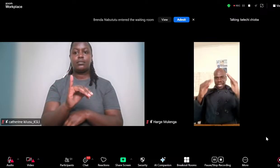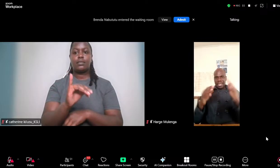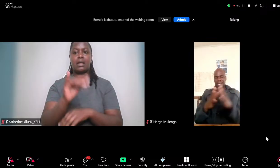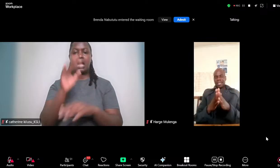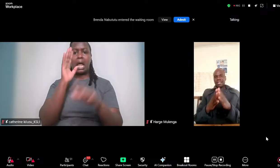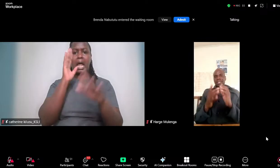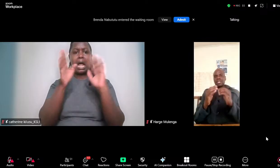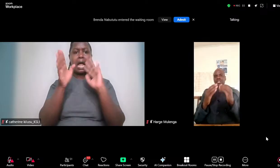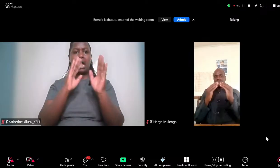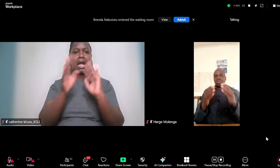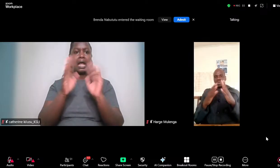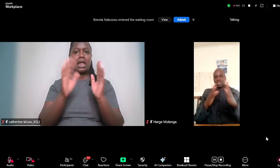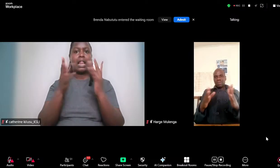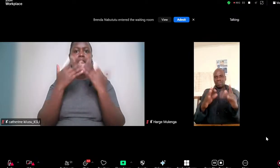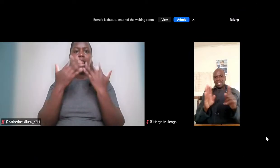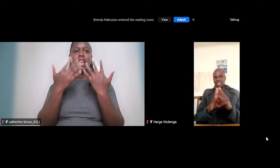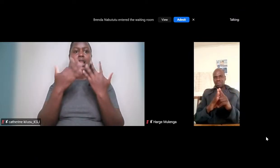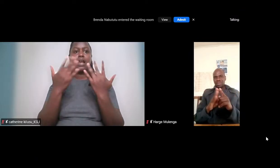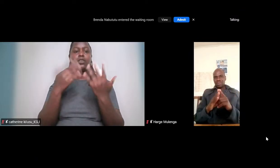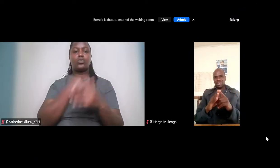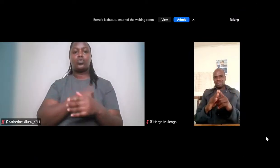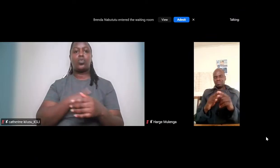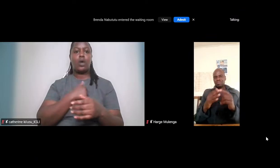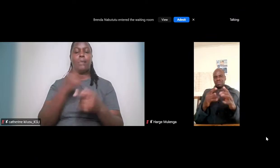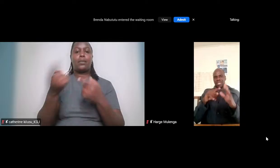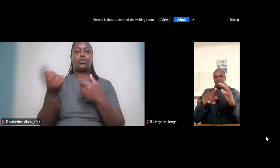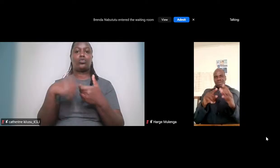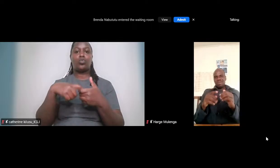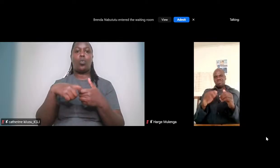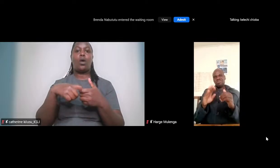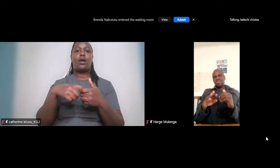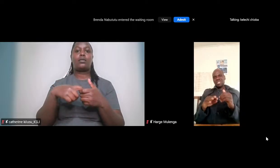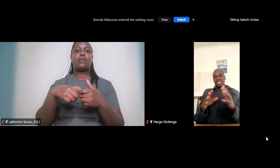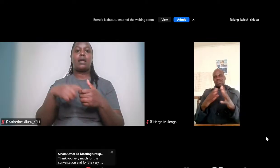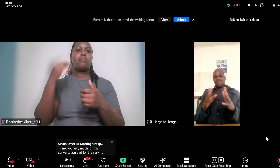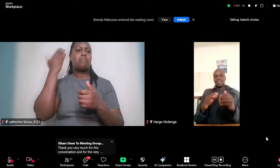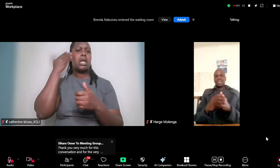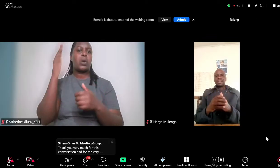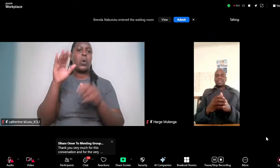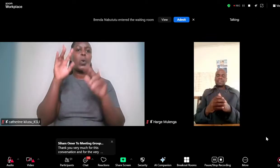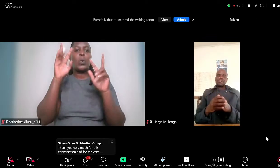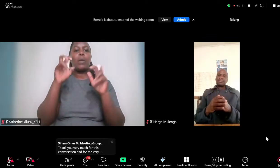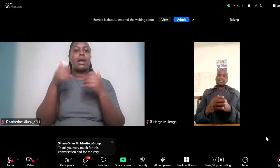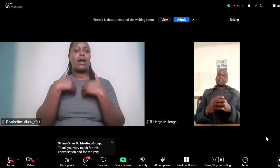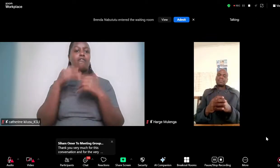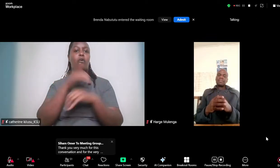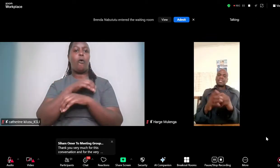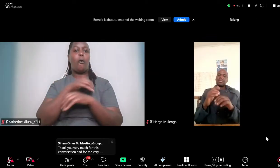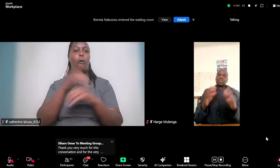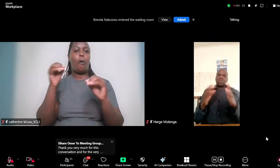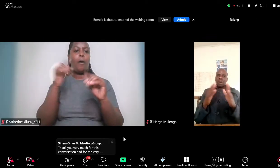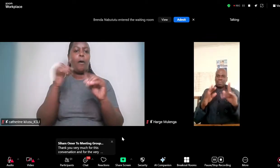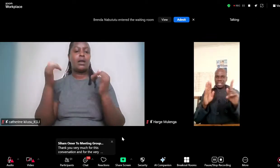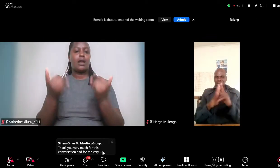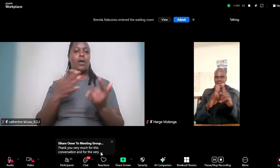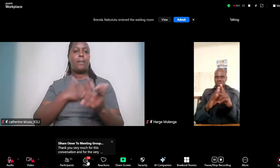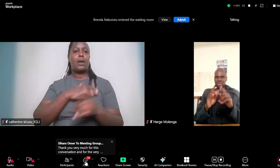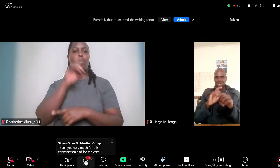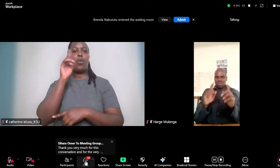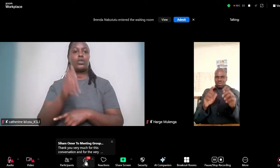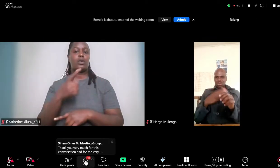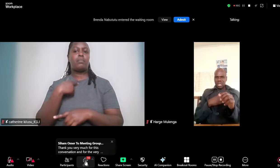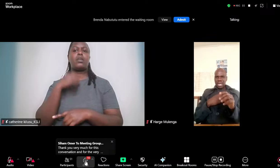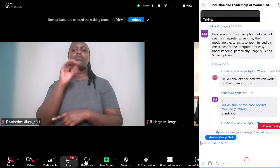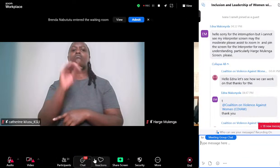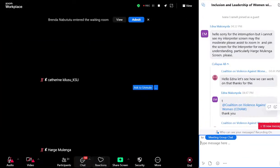you. Sorry I joined late. I didn't even know there was this topic that was there. Apparently, I wanted to. My question, I put it on the chat because I didn't know